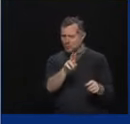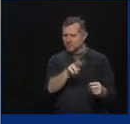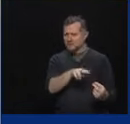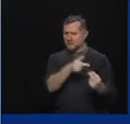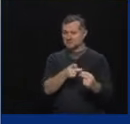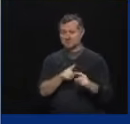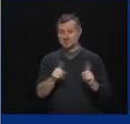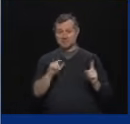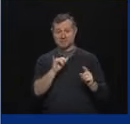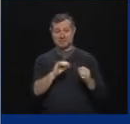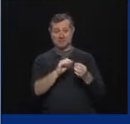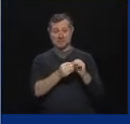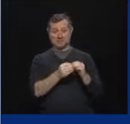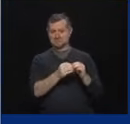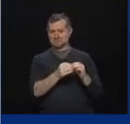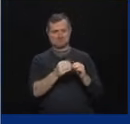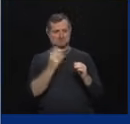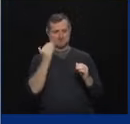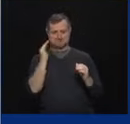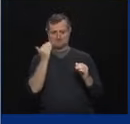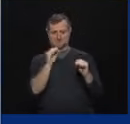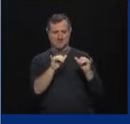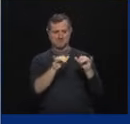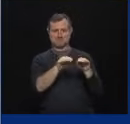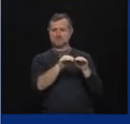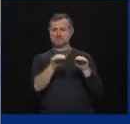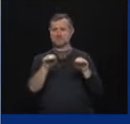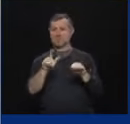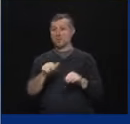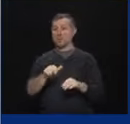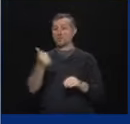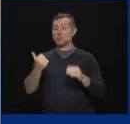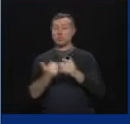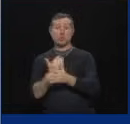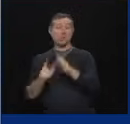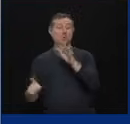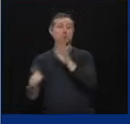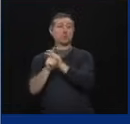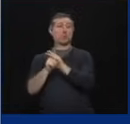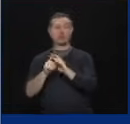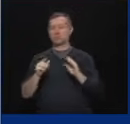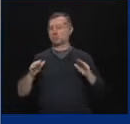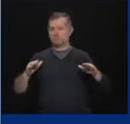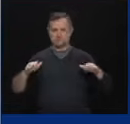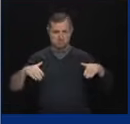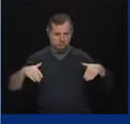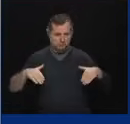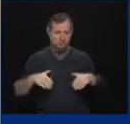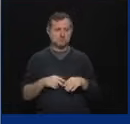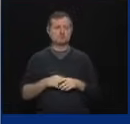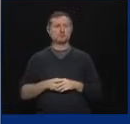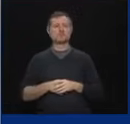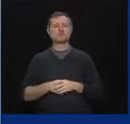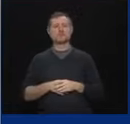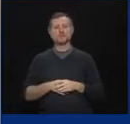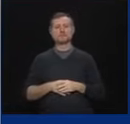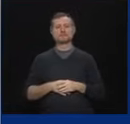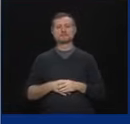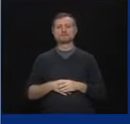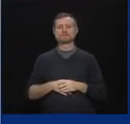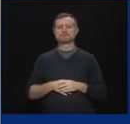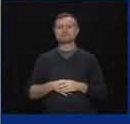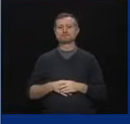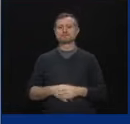to see any more variants of interest or concern that have been added to the World Health Organization's list.